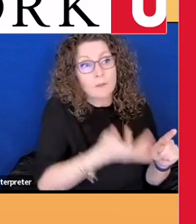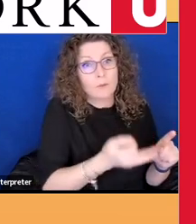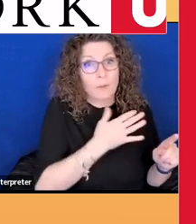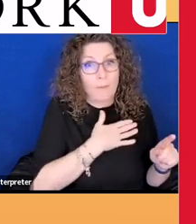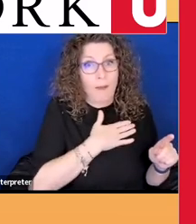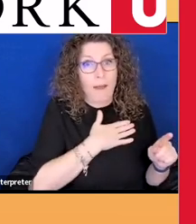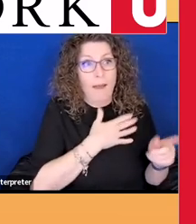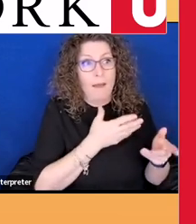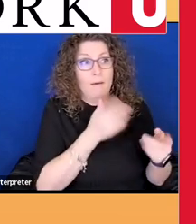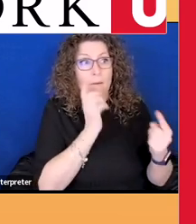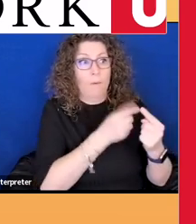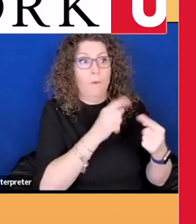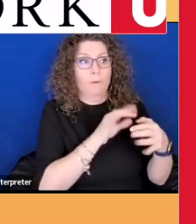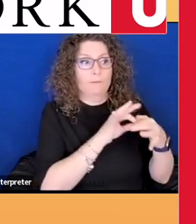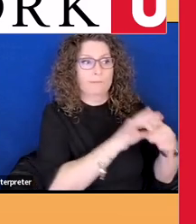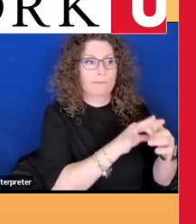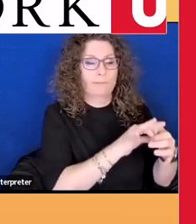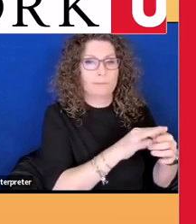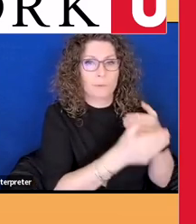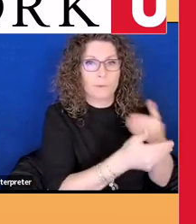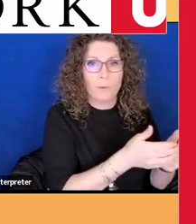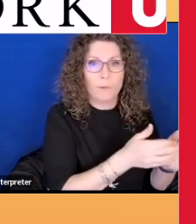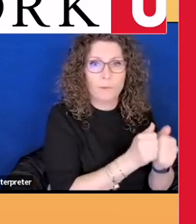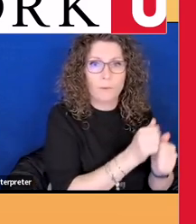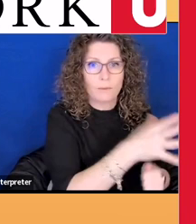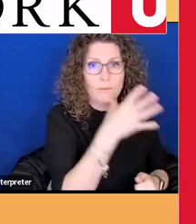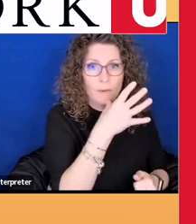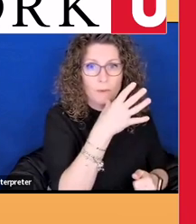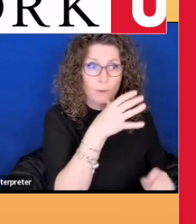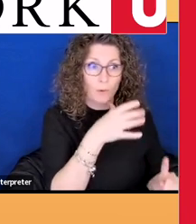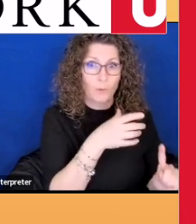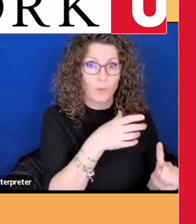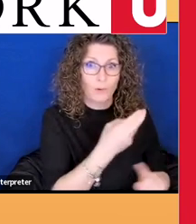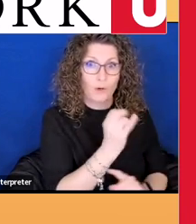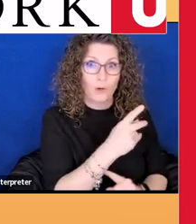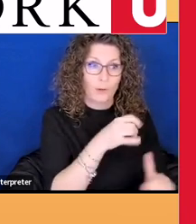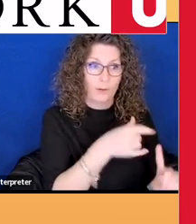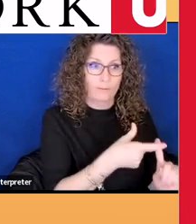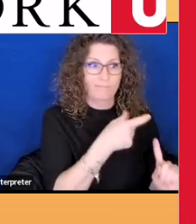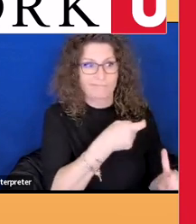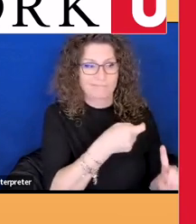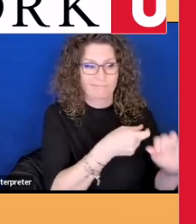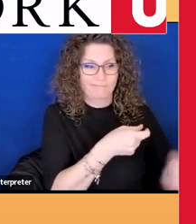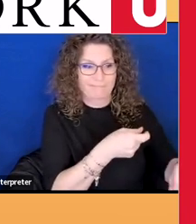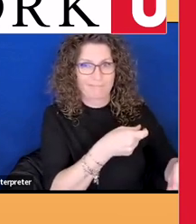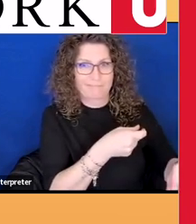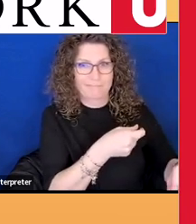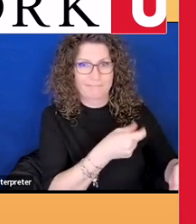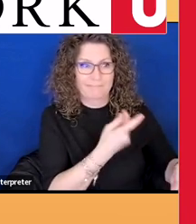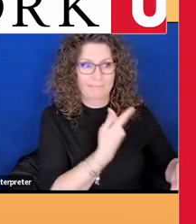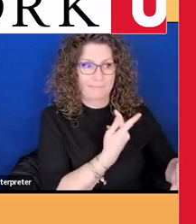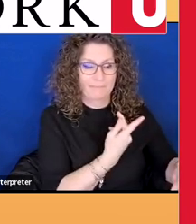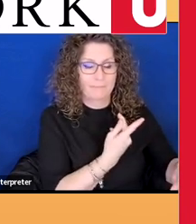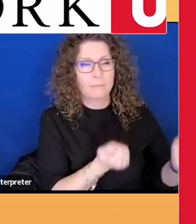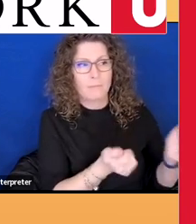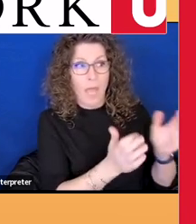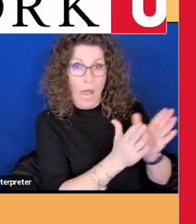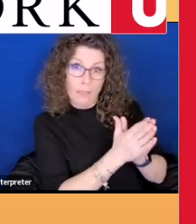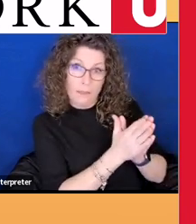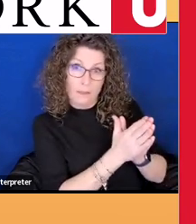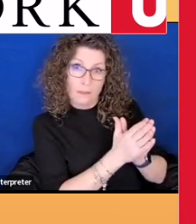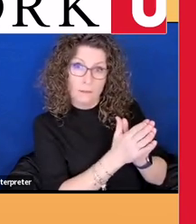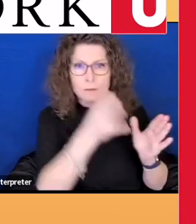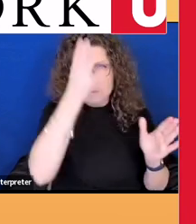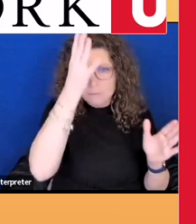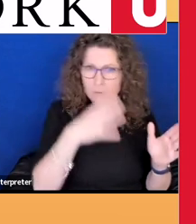close to my mother, to pin my mother in place. Asking her whether men could be feminist was another way of